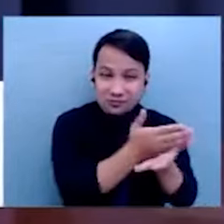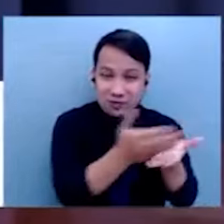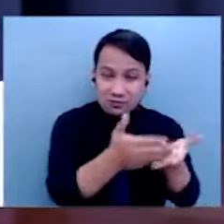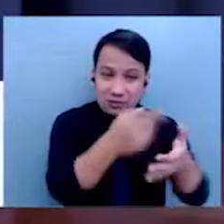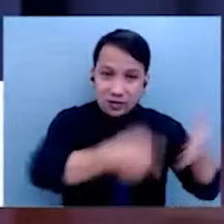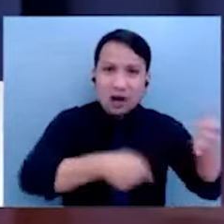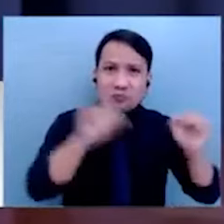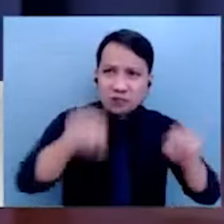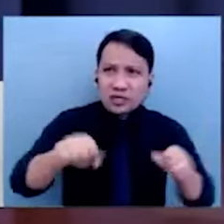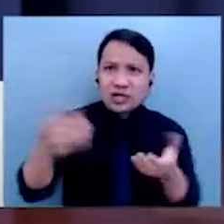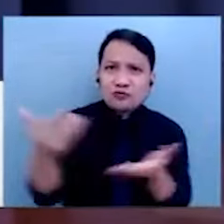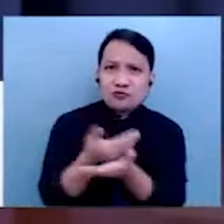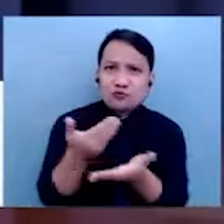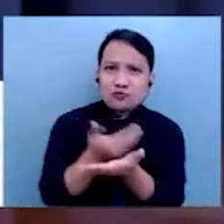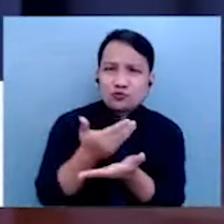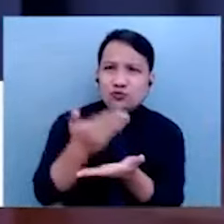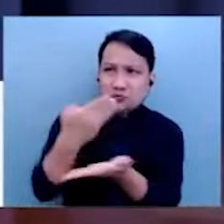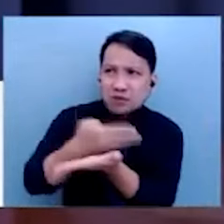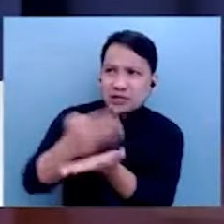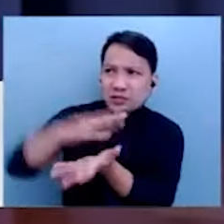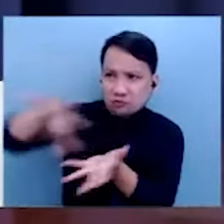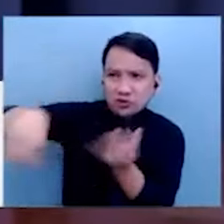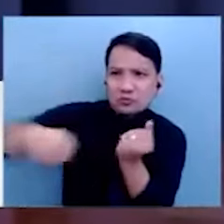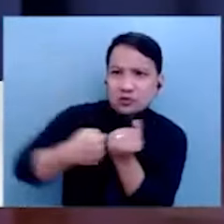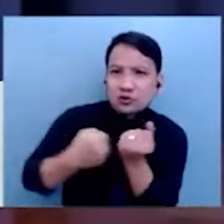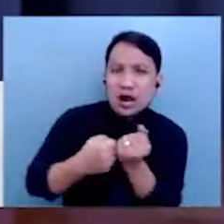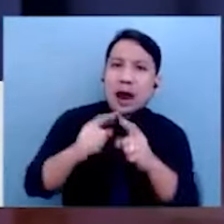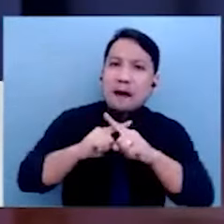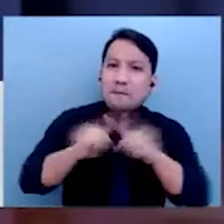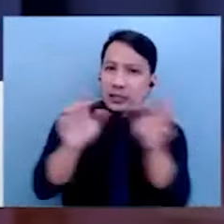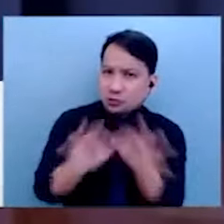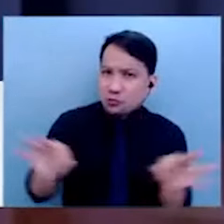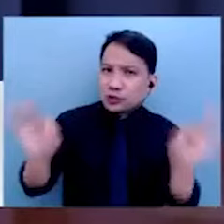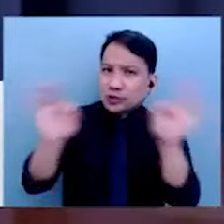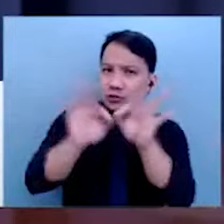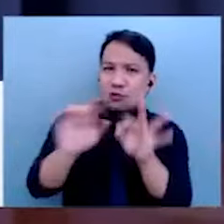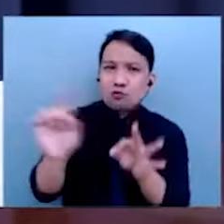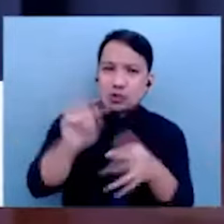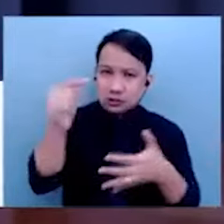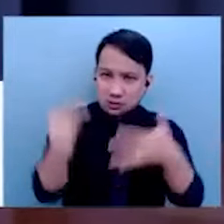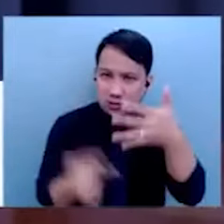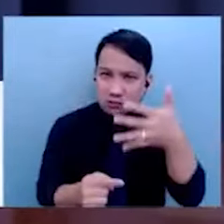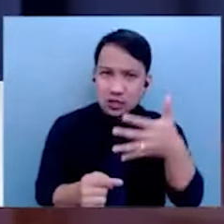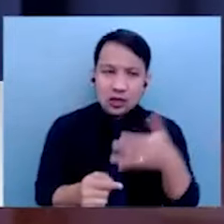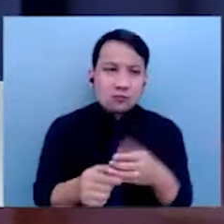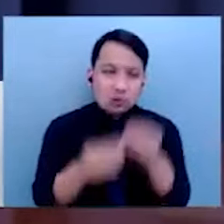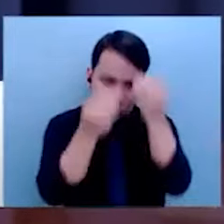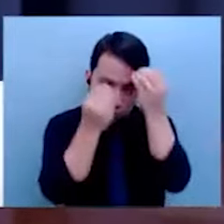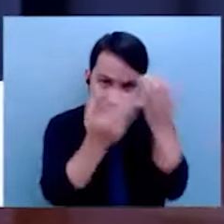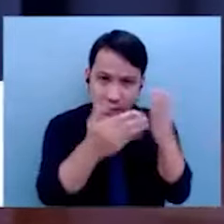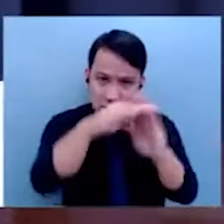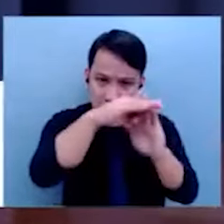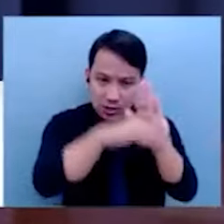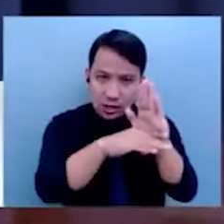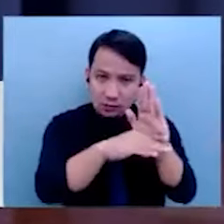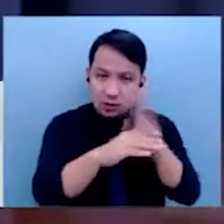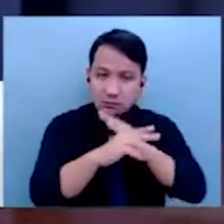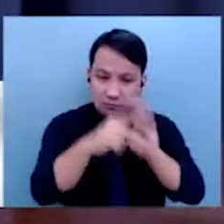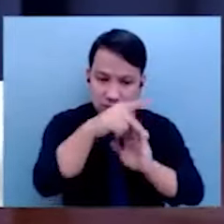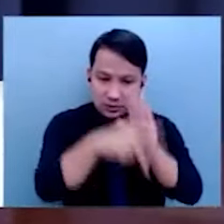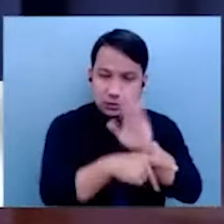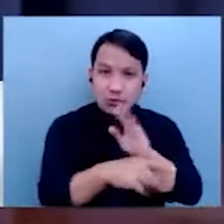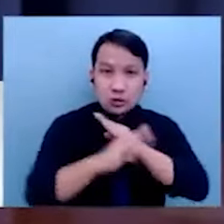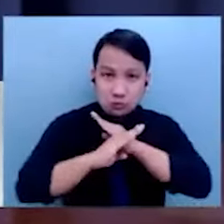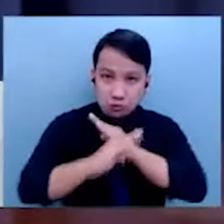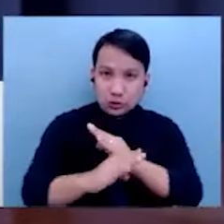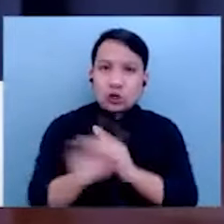everyone. But at the same manner, we must obey, follow all regulation with regard to protecting our environment